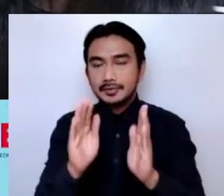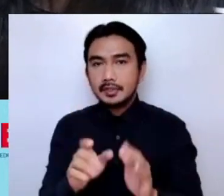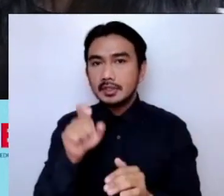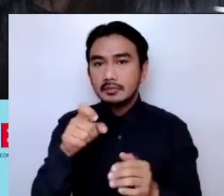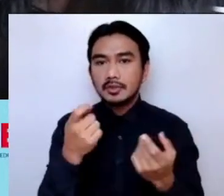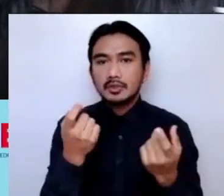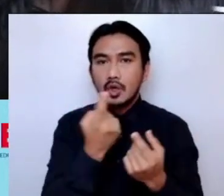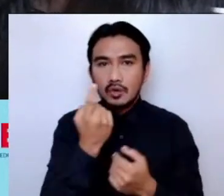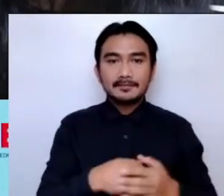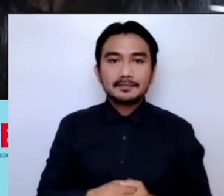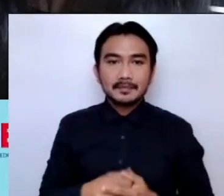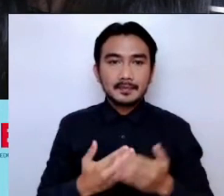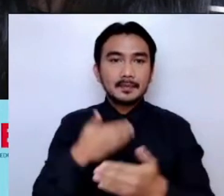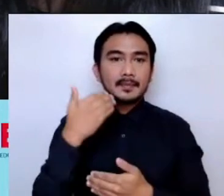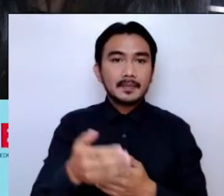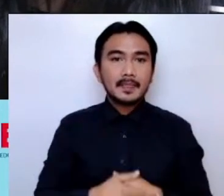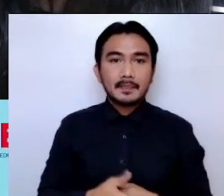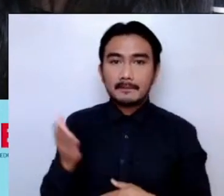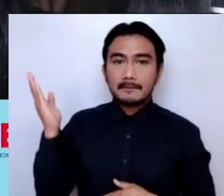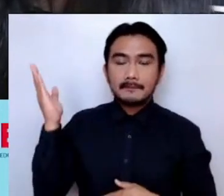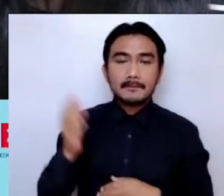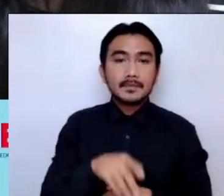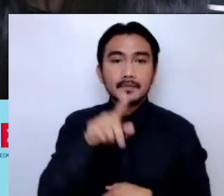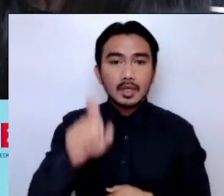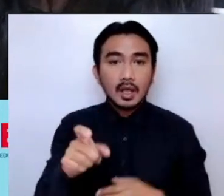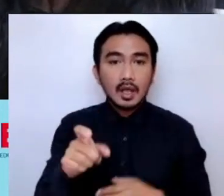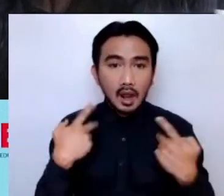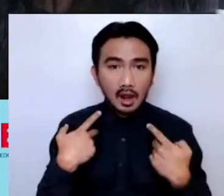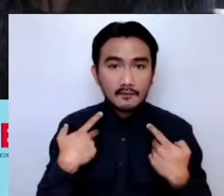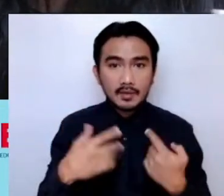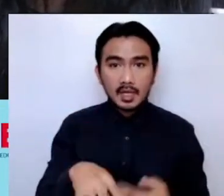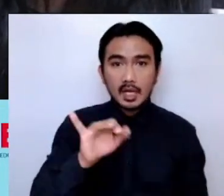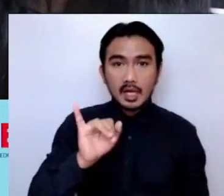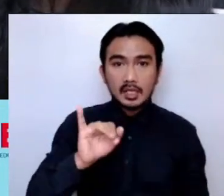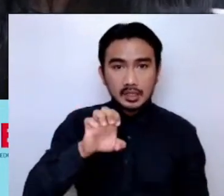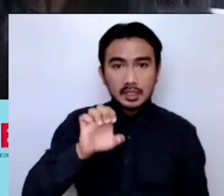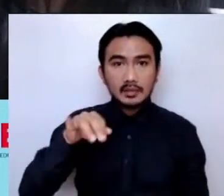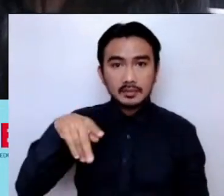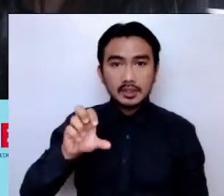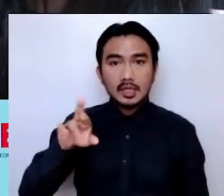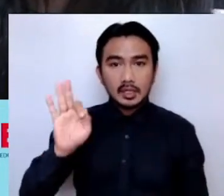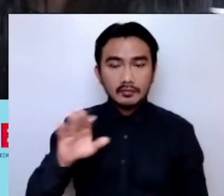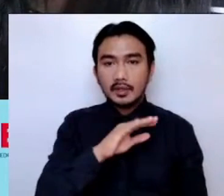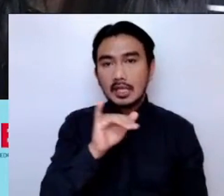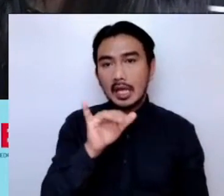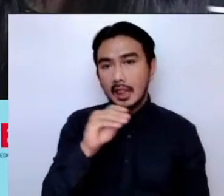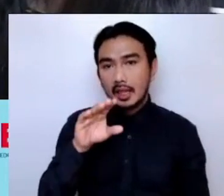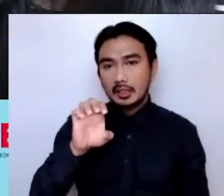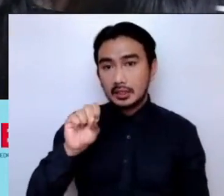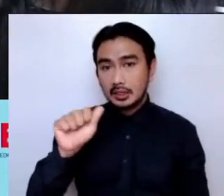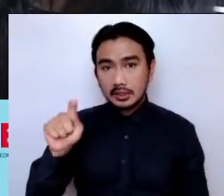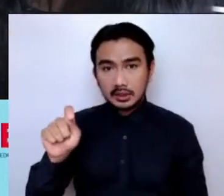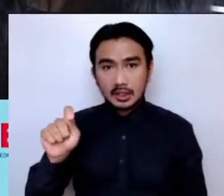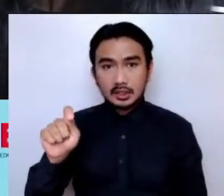observer shall be allowed. Next, will there be an EIPCRF and an ESAT for this school year? The answer is